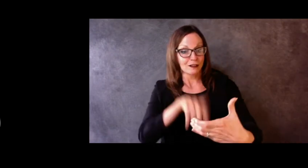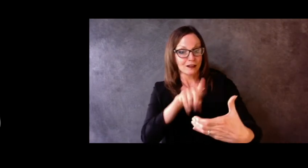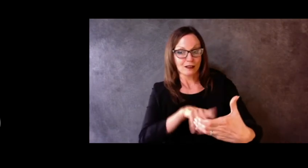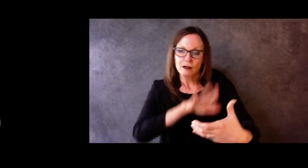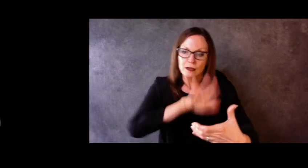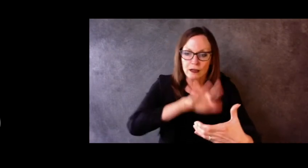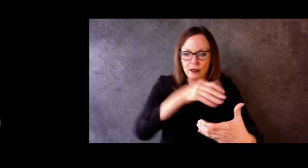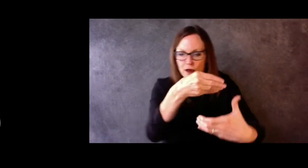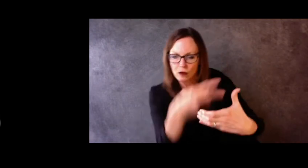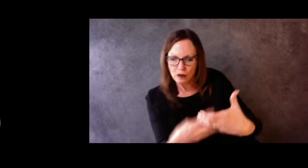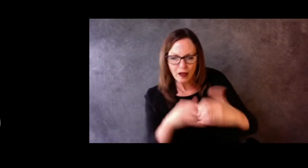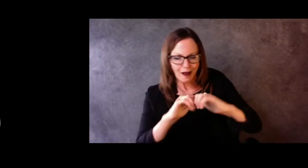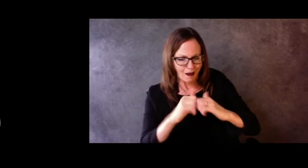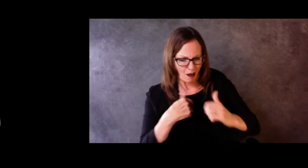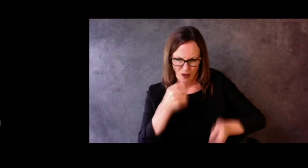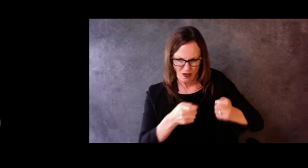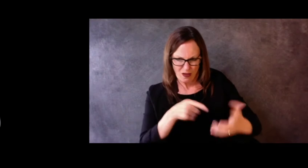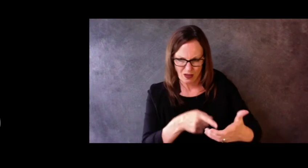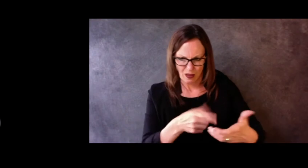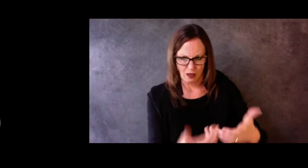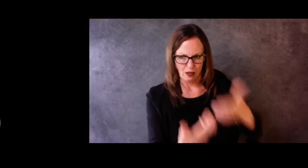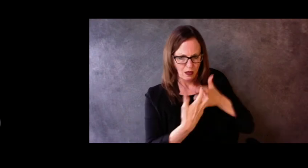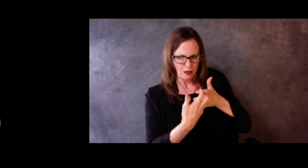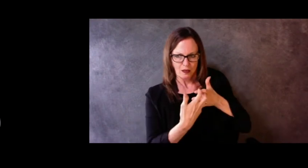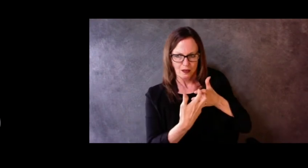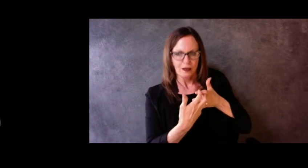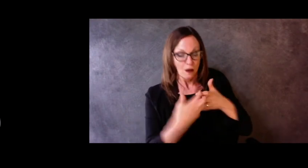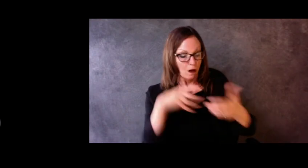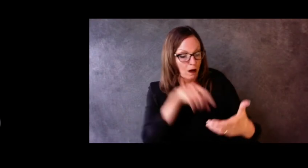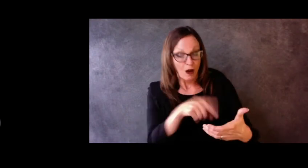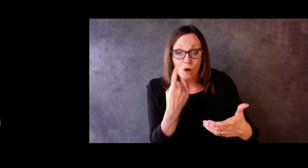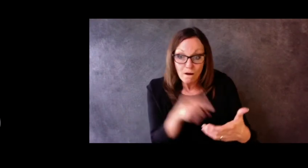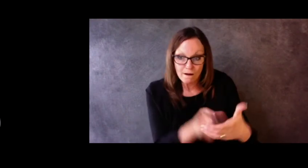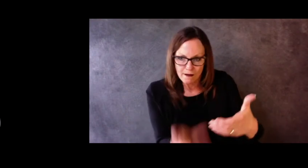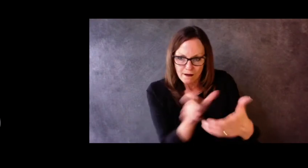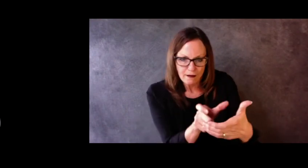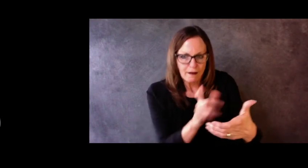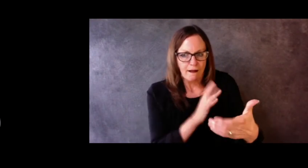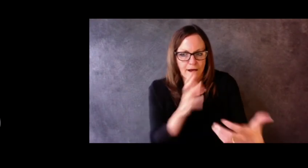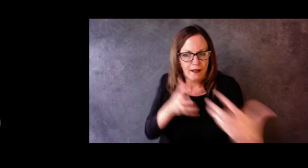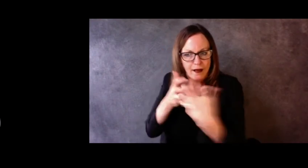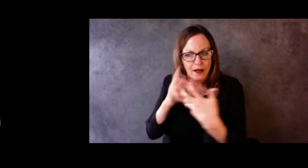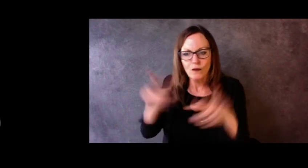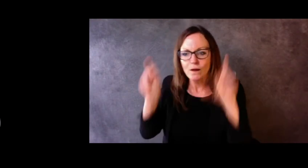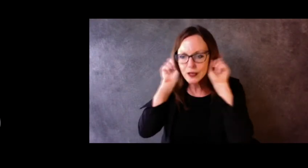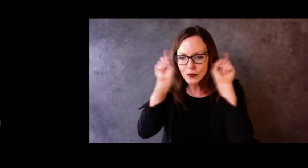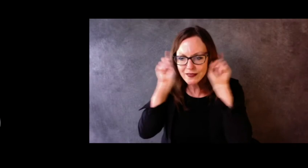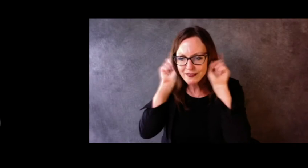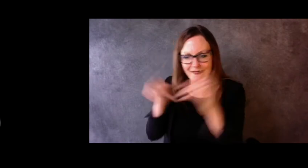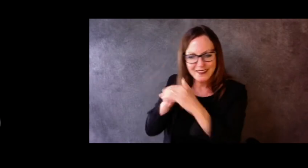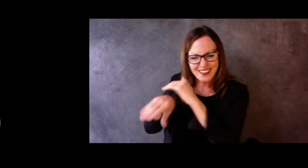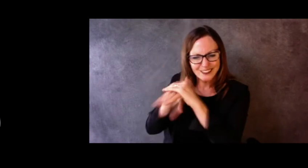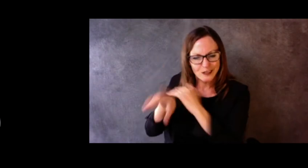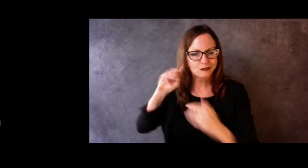how to make a phone call a great experience for a hearing aid wearer. We were the first company to create a Bluetooth LE protocol to support a